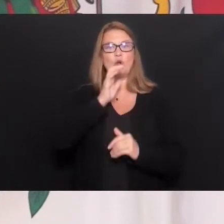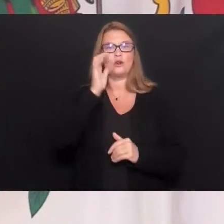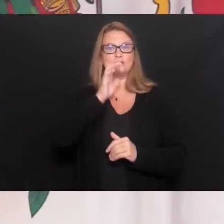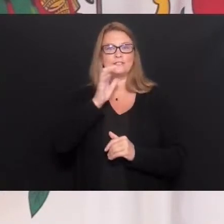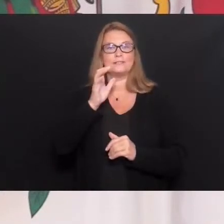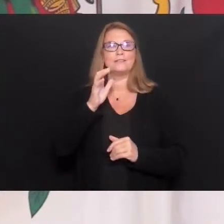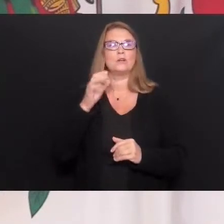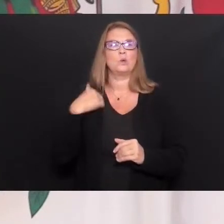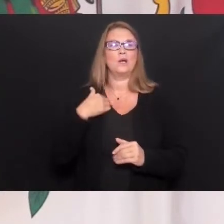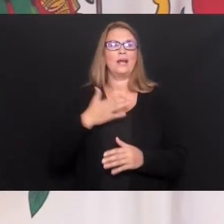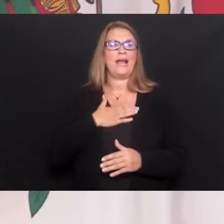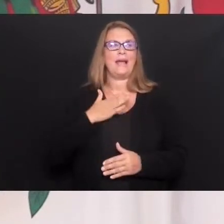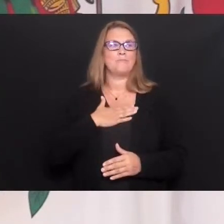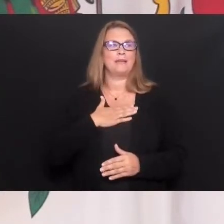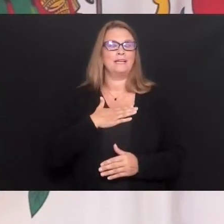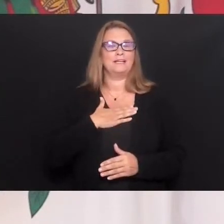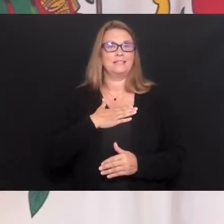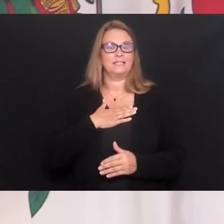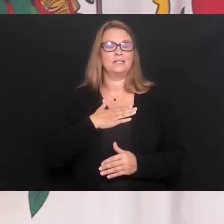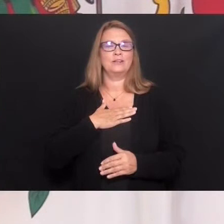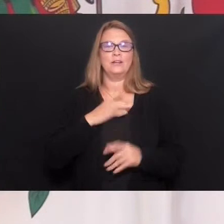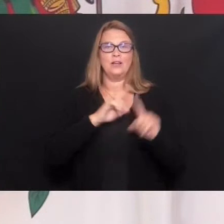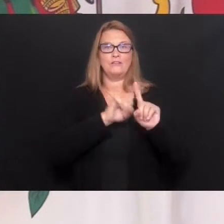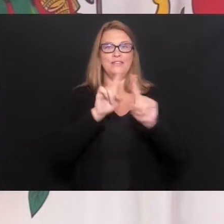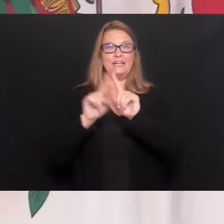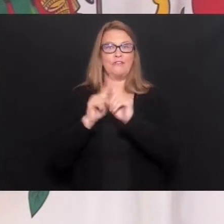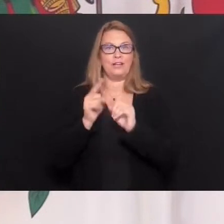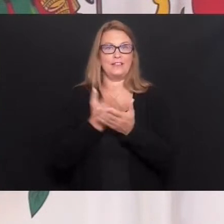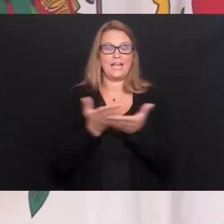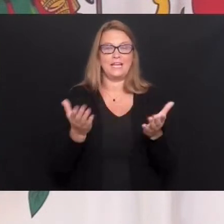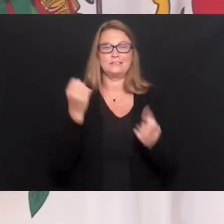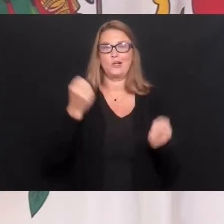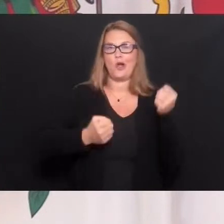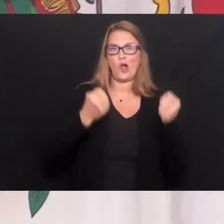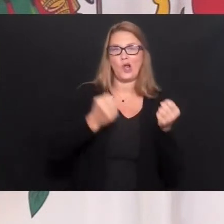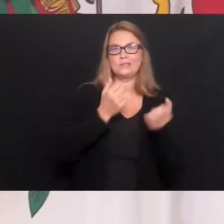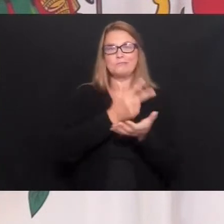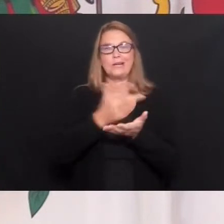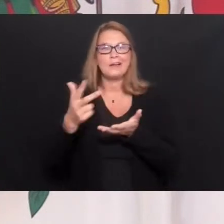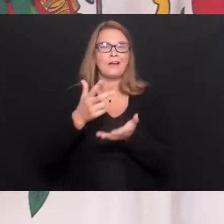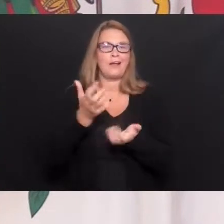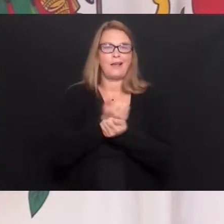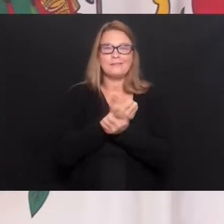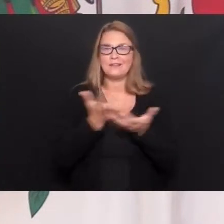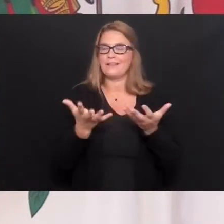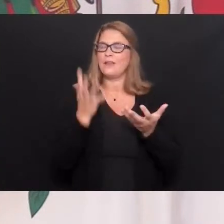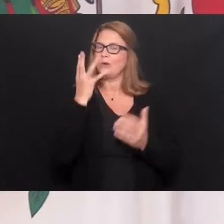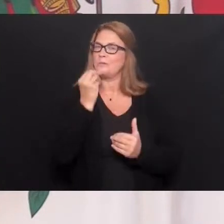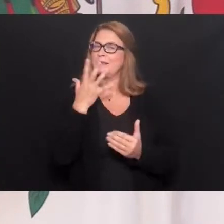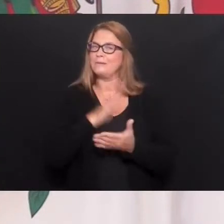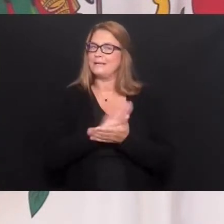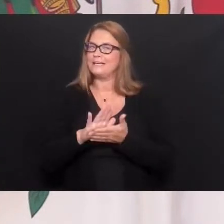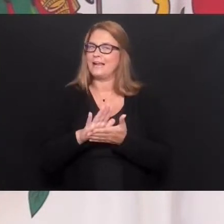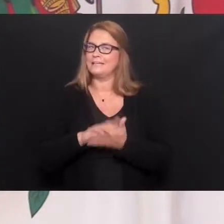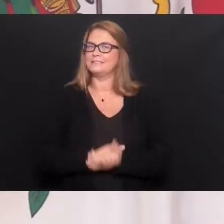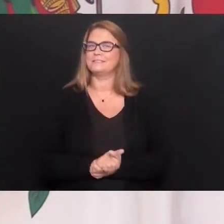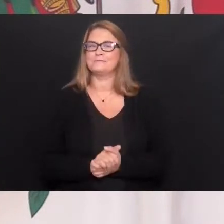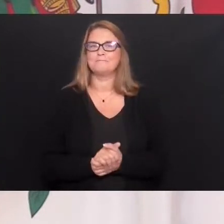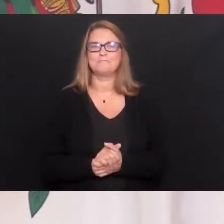so happy that, you know, all the different things that, you know, with the automobiles that we're doing, and so with all